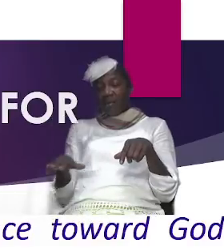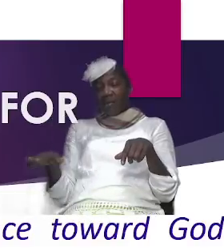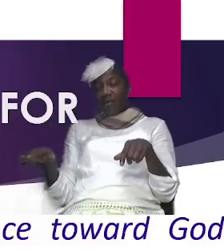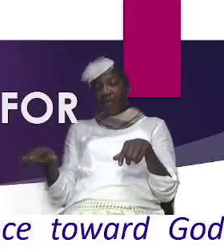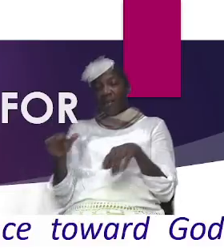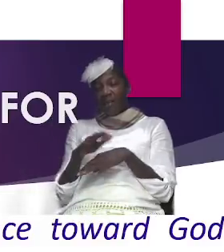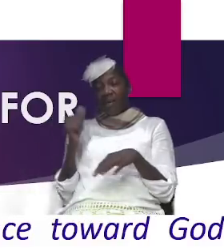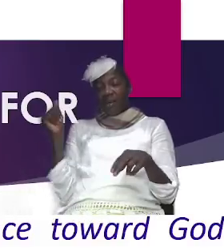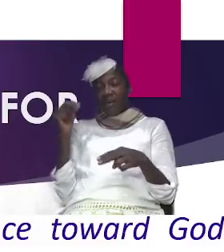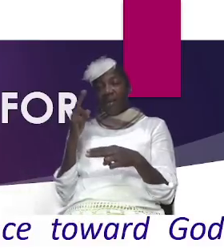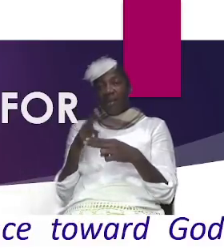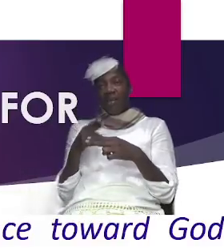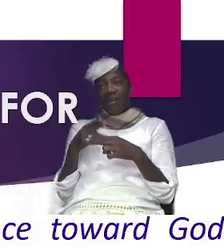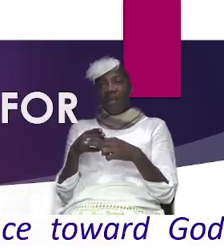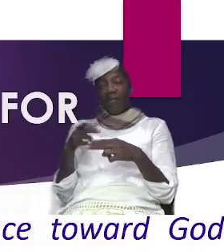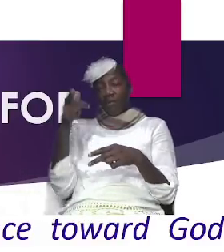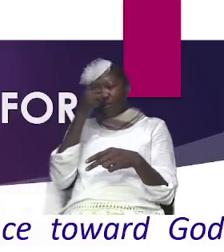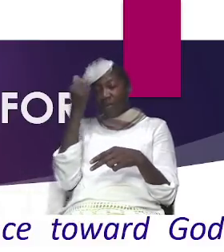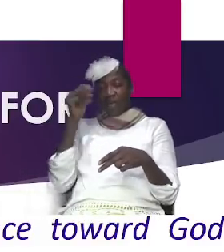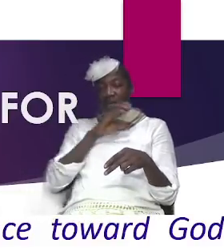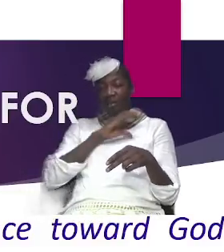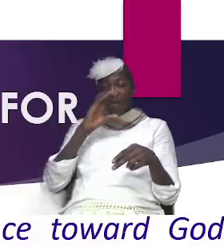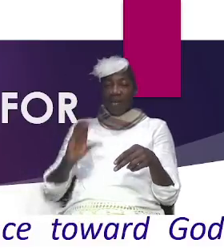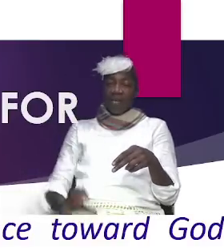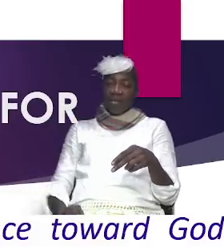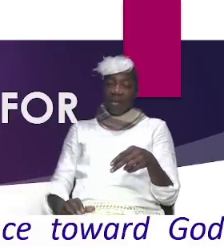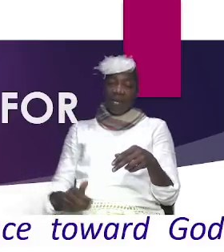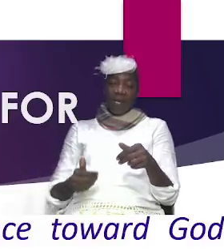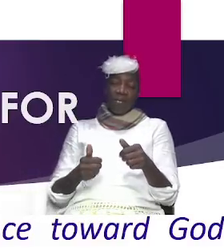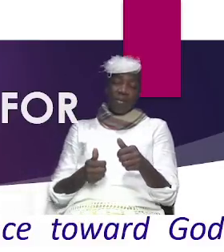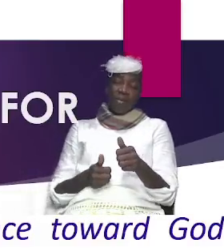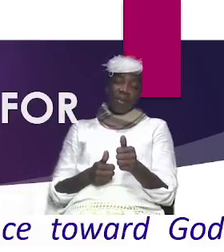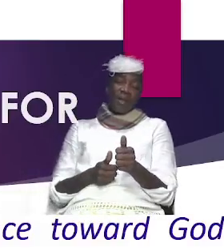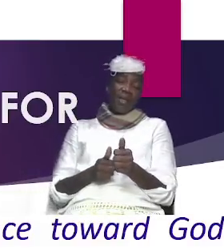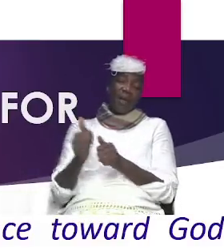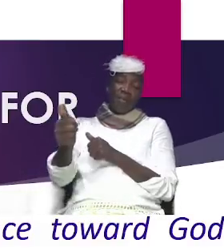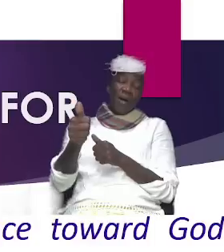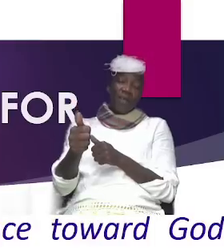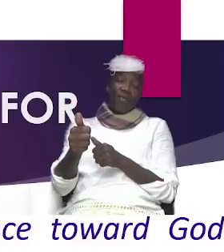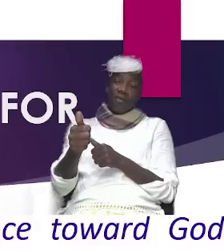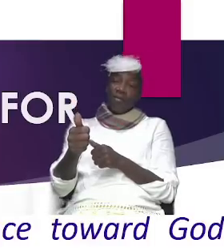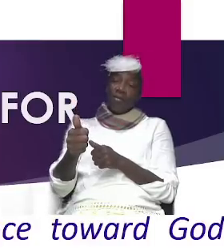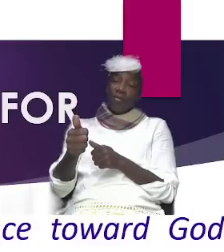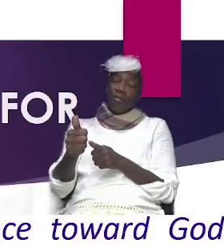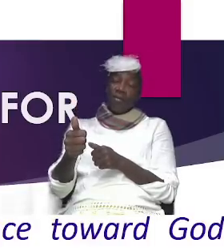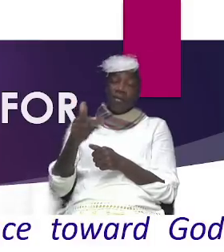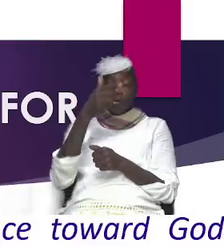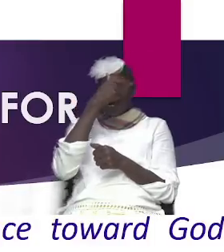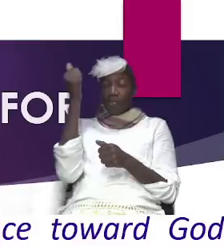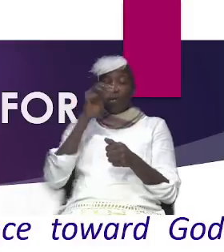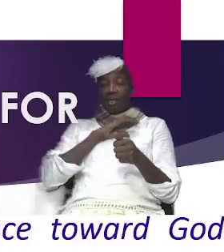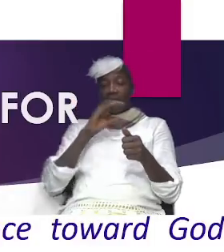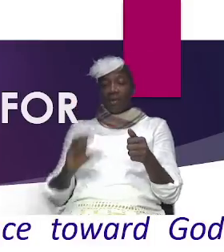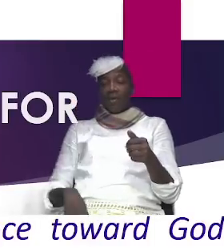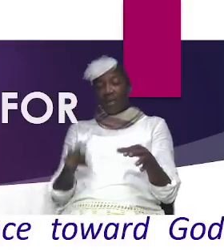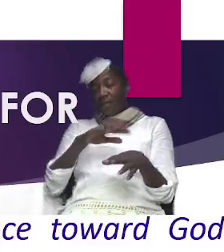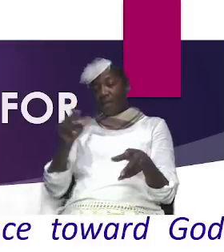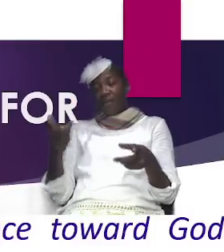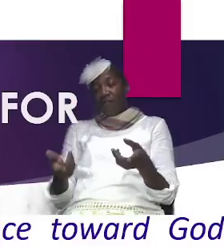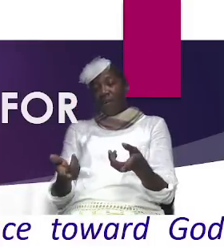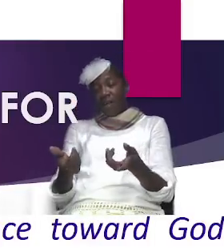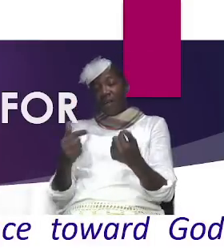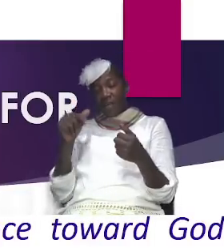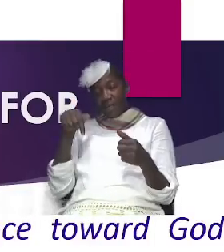kind of names. Because we are a Christian, them bypass us for the promotion. Because we are a Christian, we never get this job.